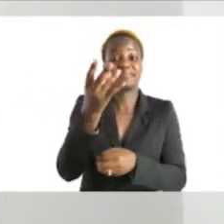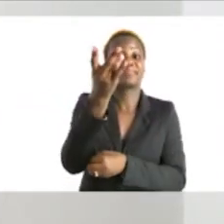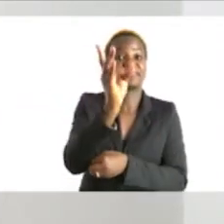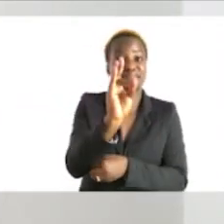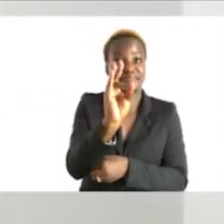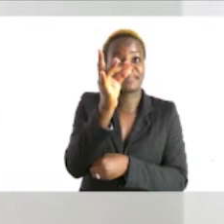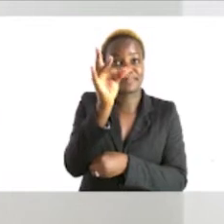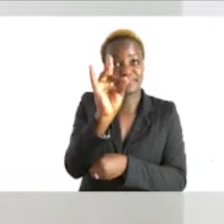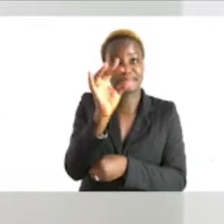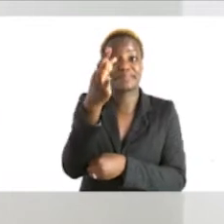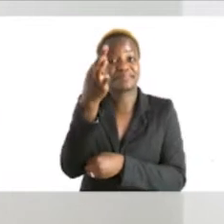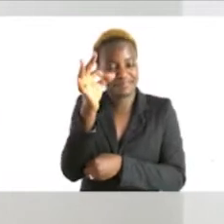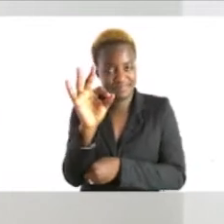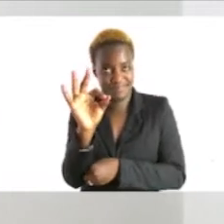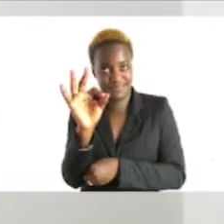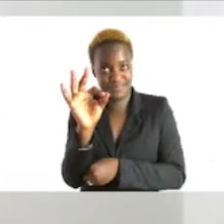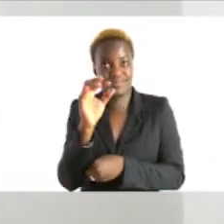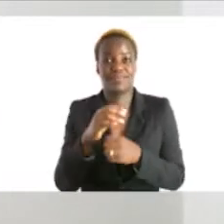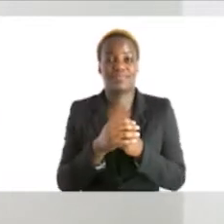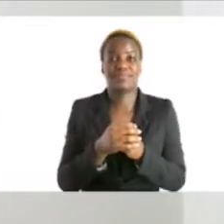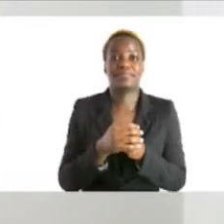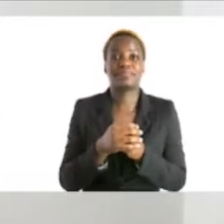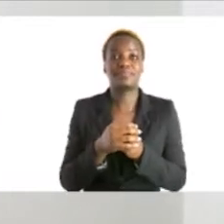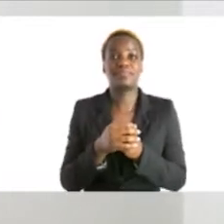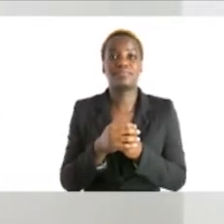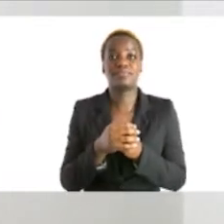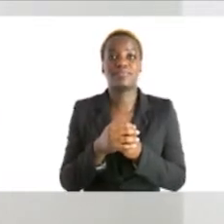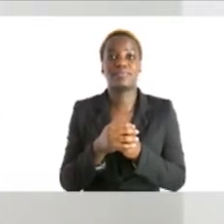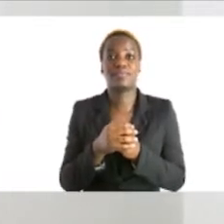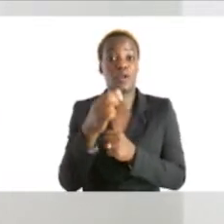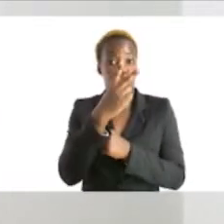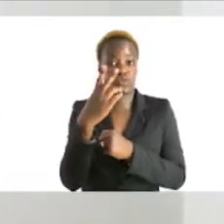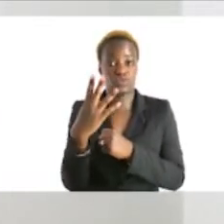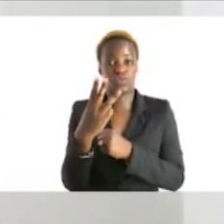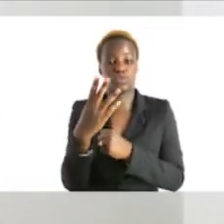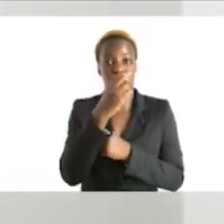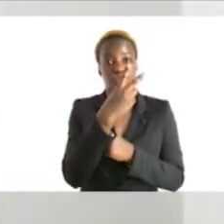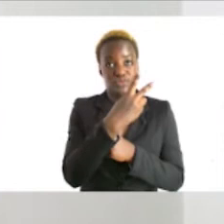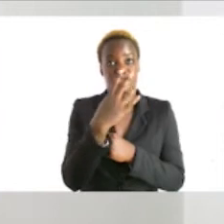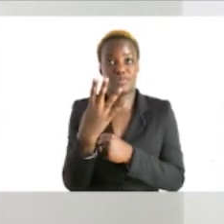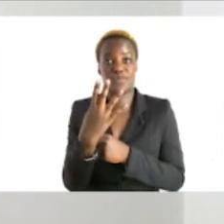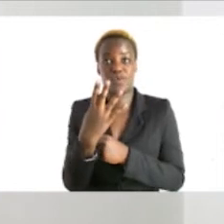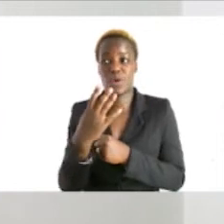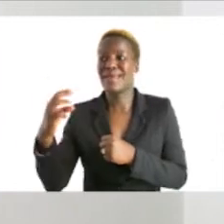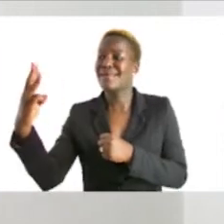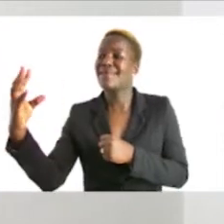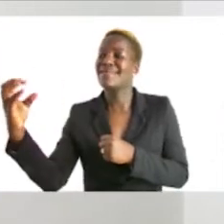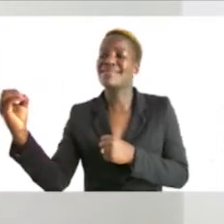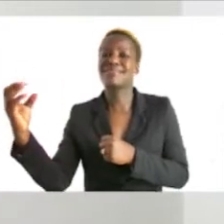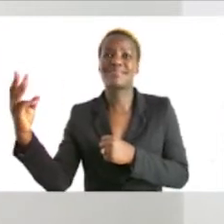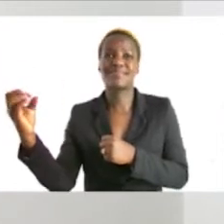7, 8, and 9. Okay, now let's quickly look here. We have a 24 and a 30